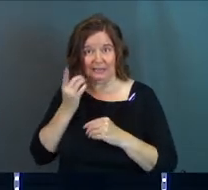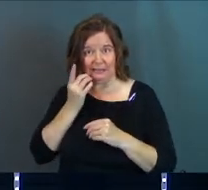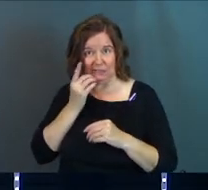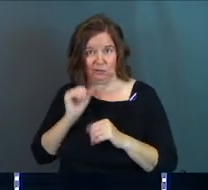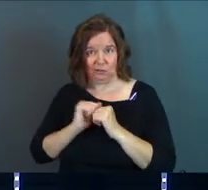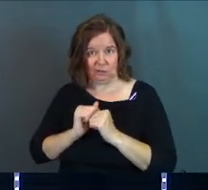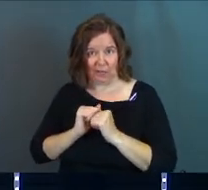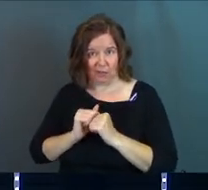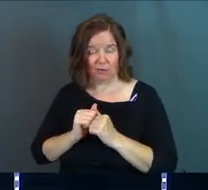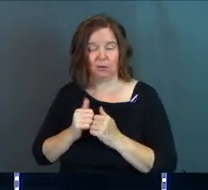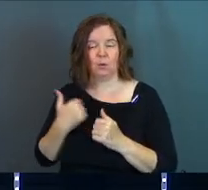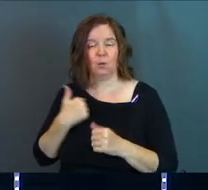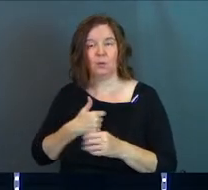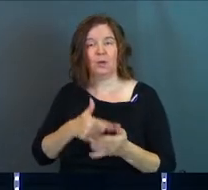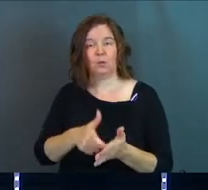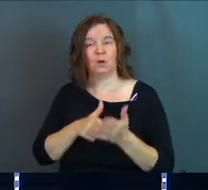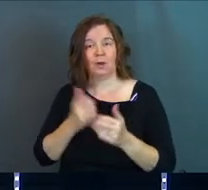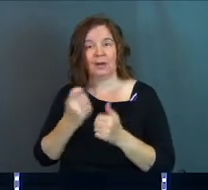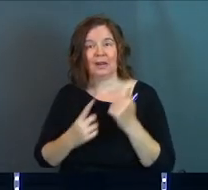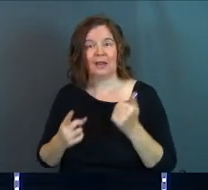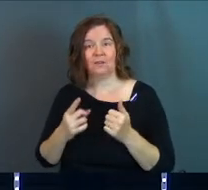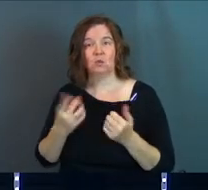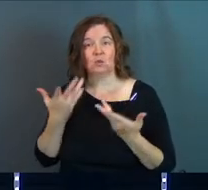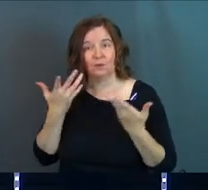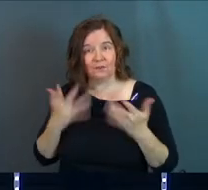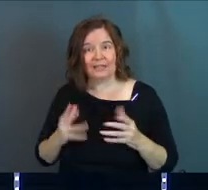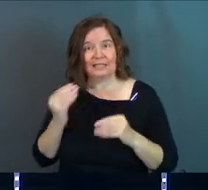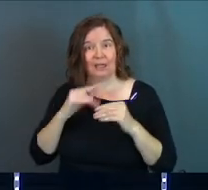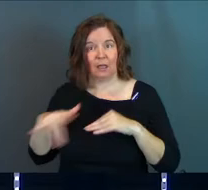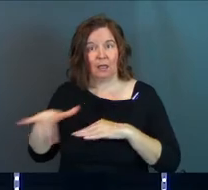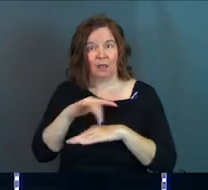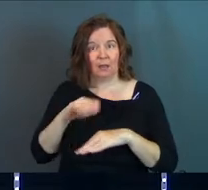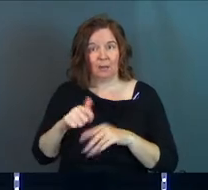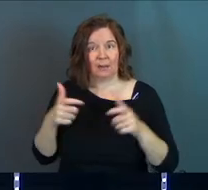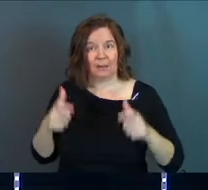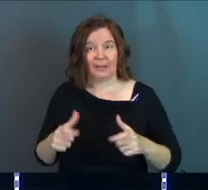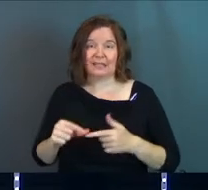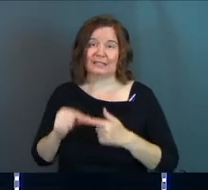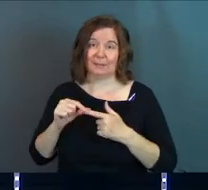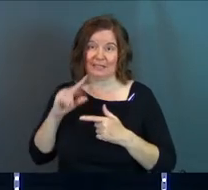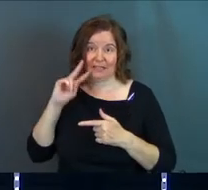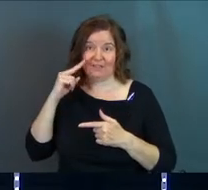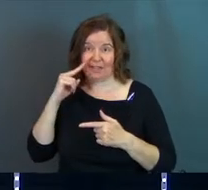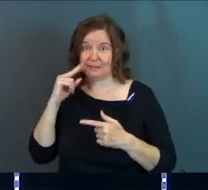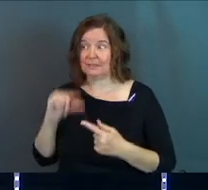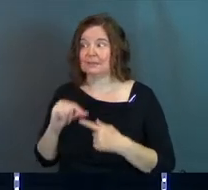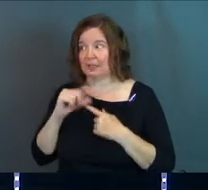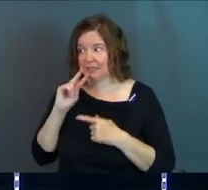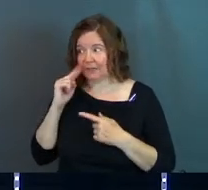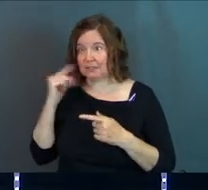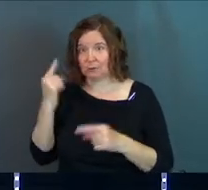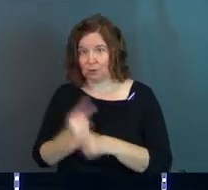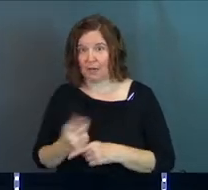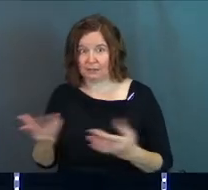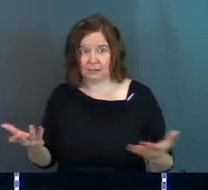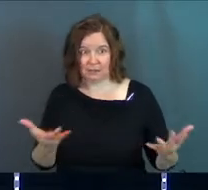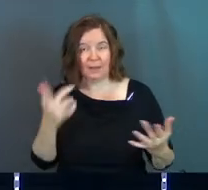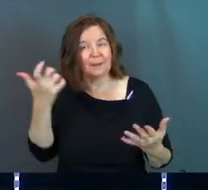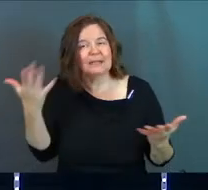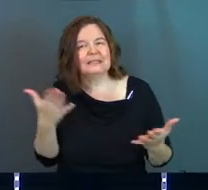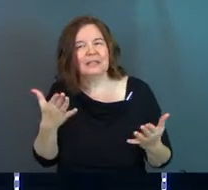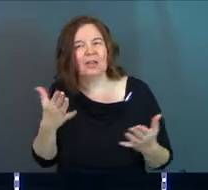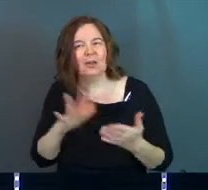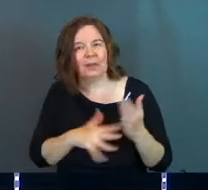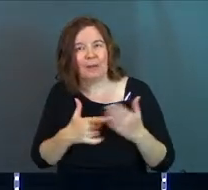around the family table, we required everybody clean their plate, especially of the vegetables. Where are the parents at? Especially of the vegetables, right? Because here's